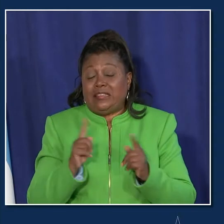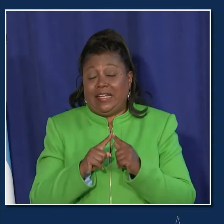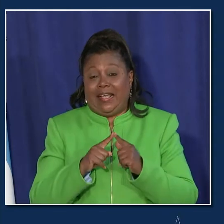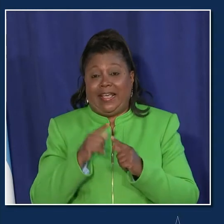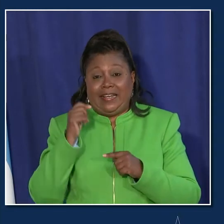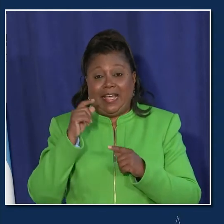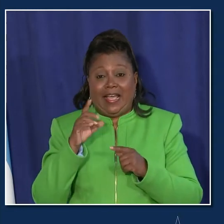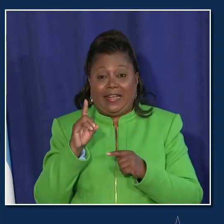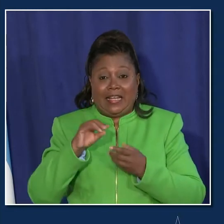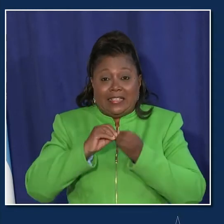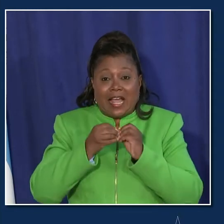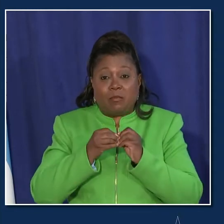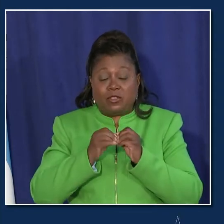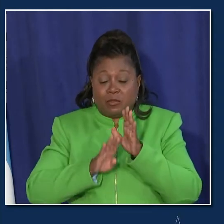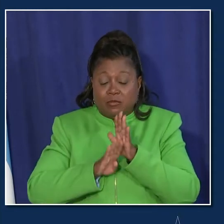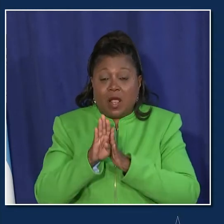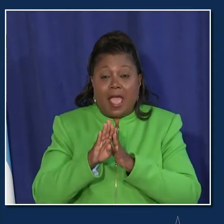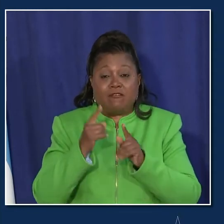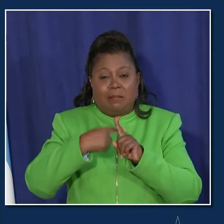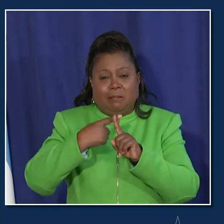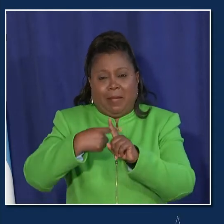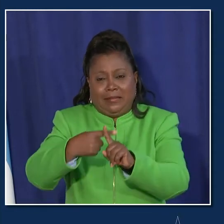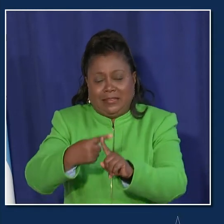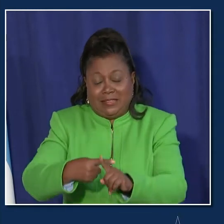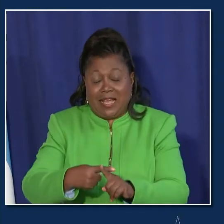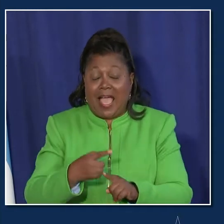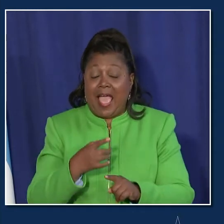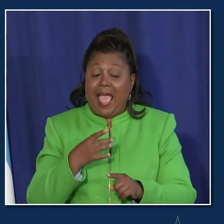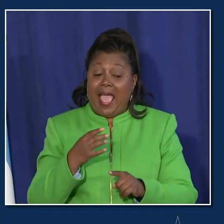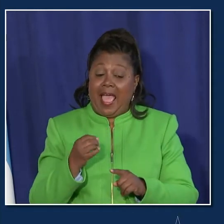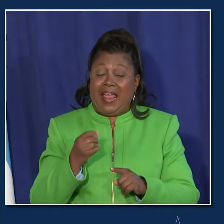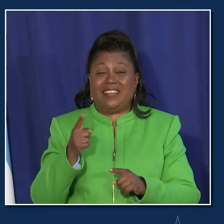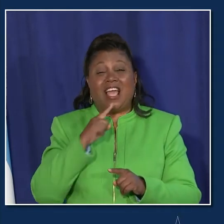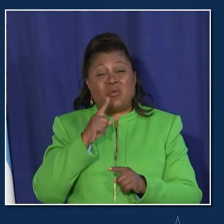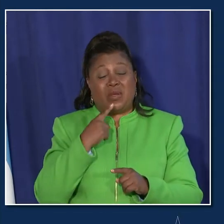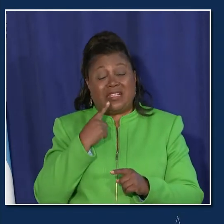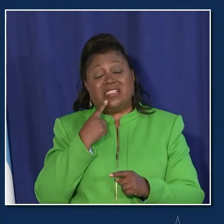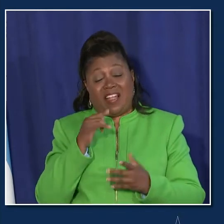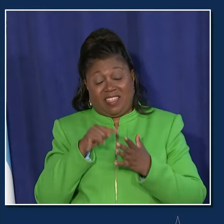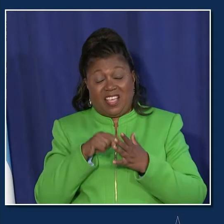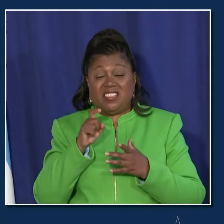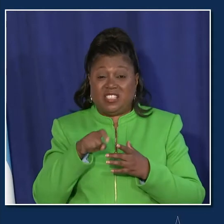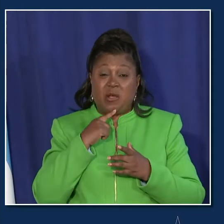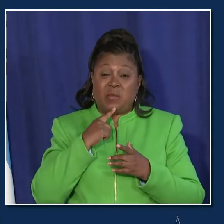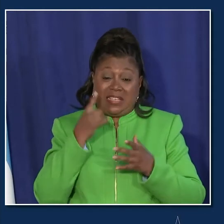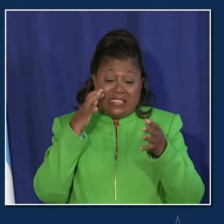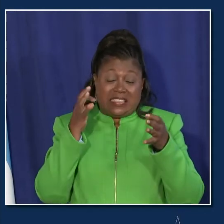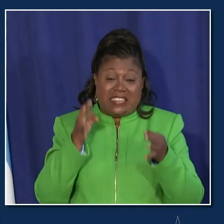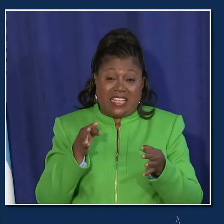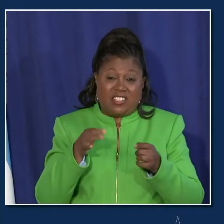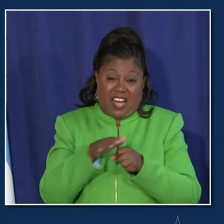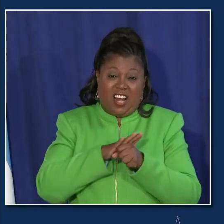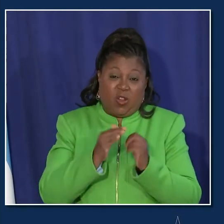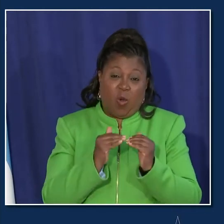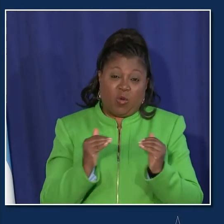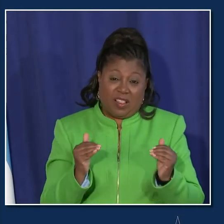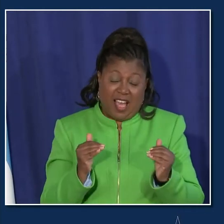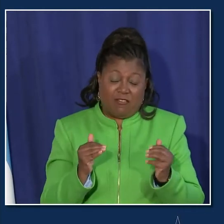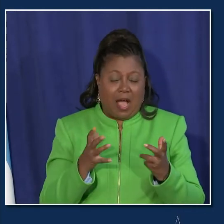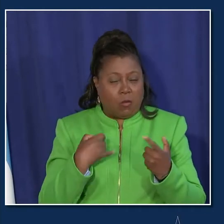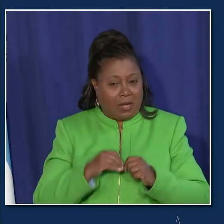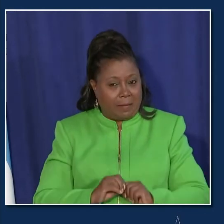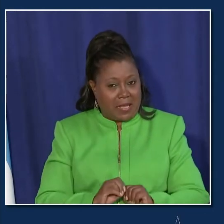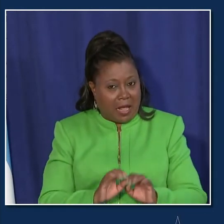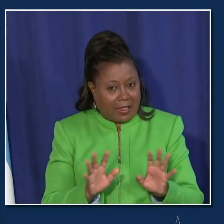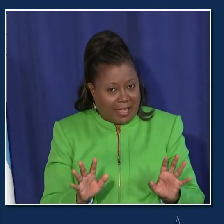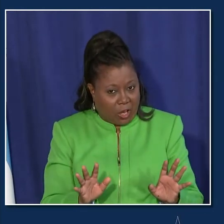a data-driven way for months and months and months and months. And they really said this should be a decision at a local level. I want to be